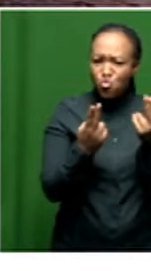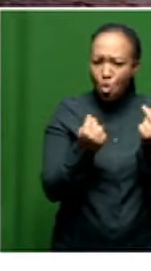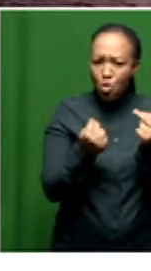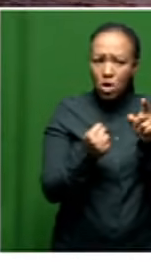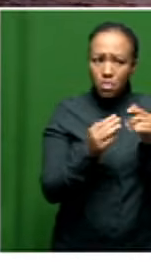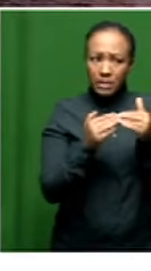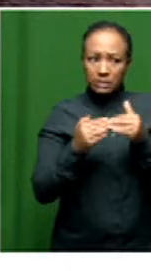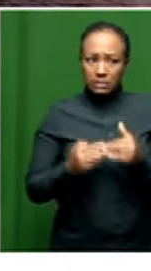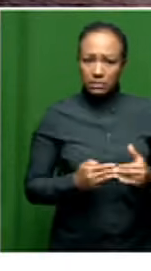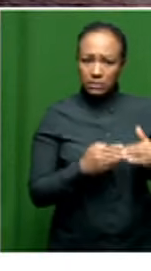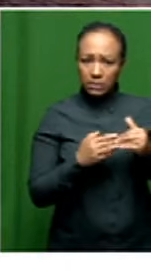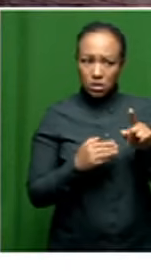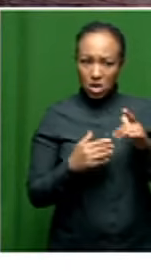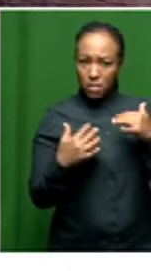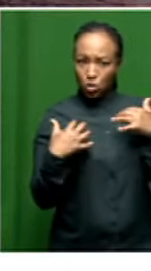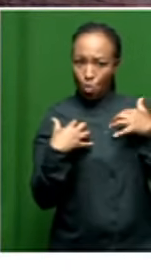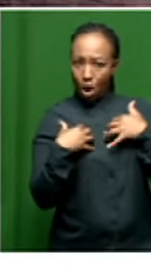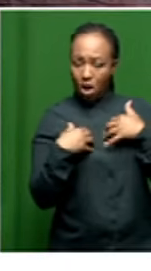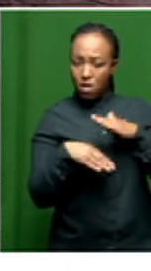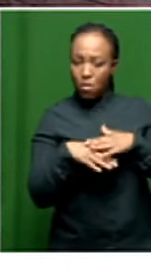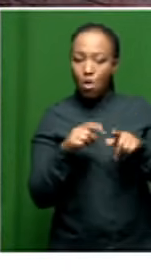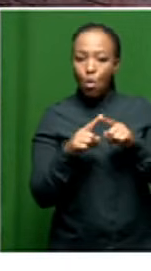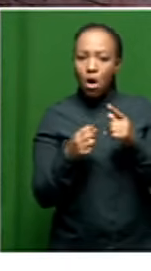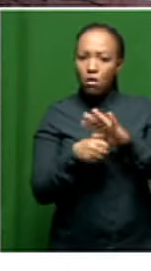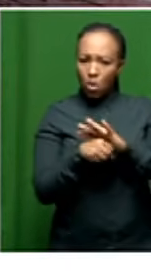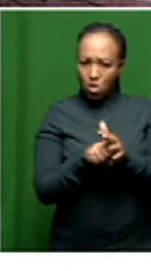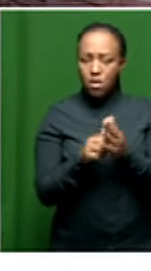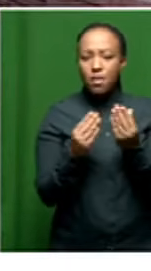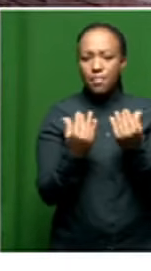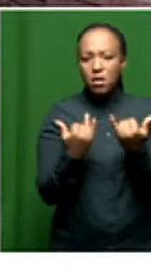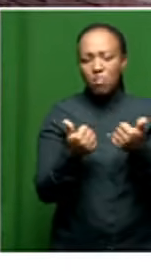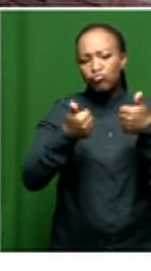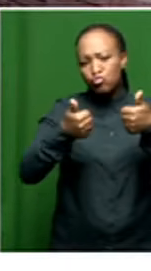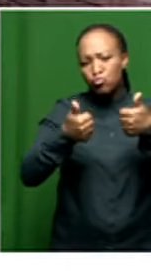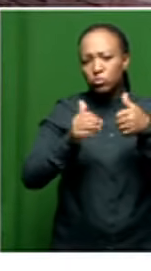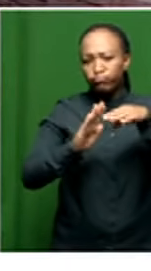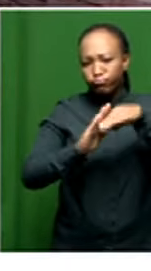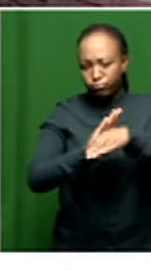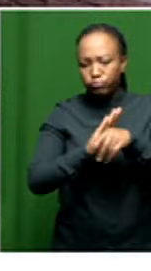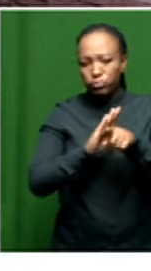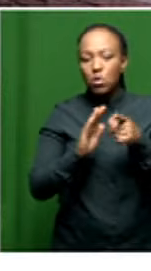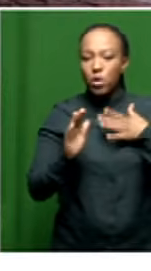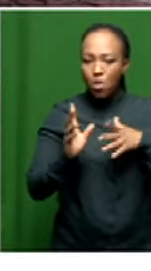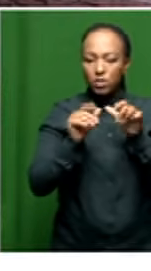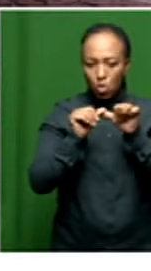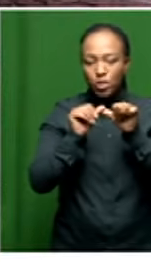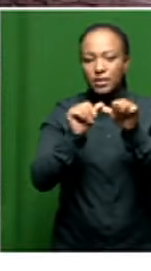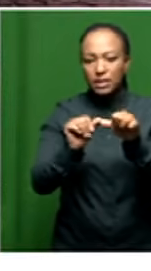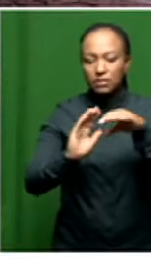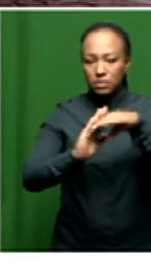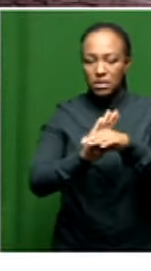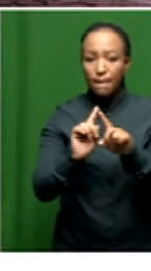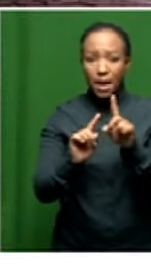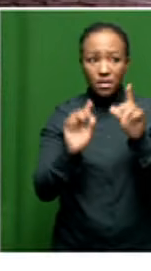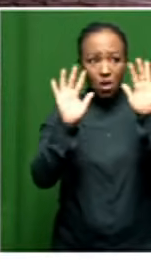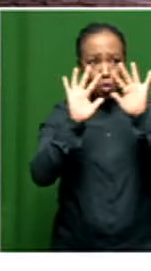as a country, that we should be concerned about? Because our numbers are looking very, very good at this point, and obviously we want them to carry on this way. But if we